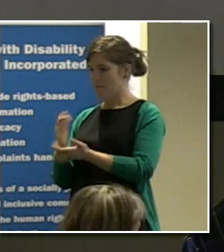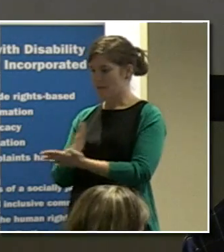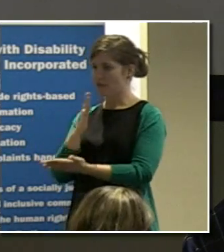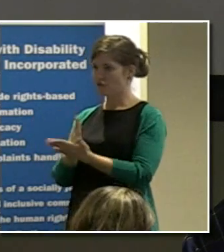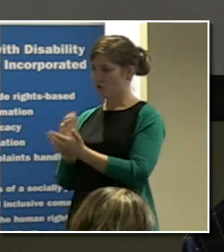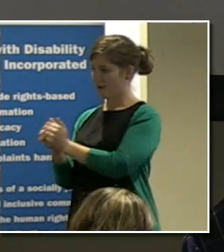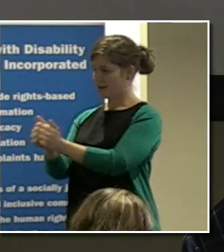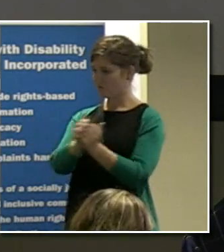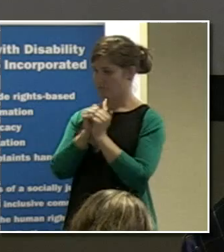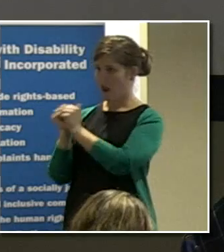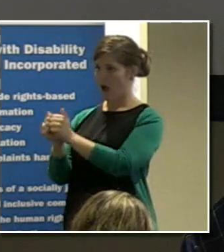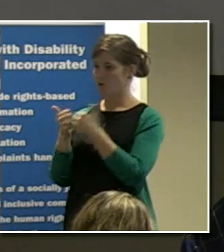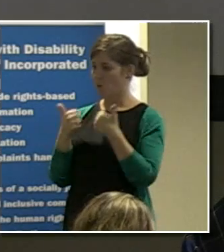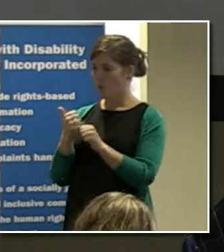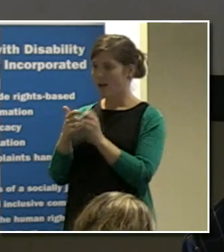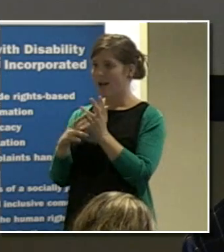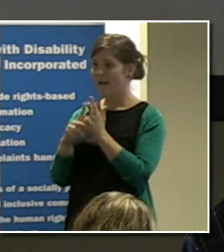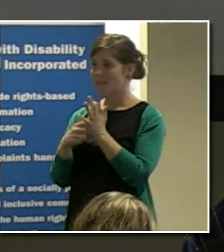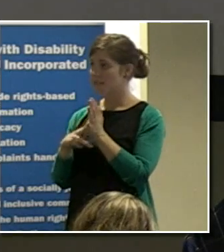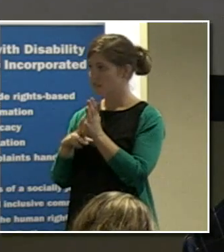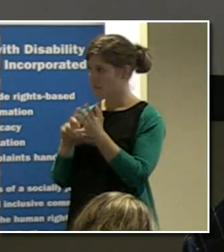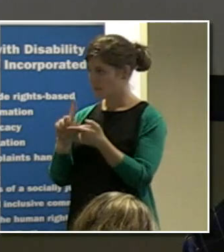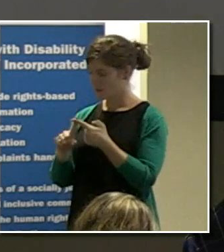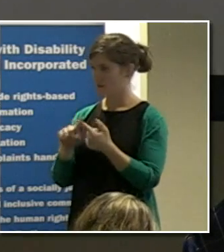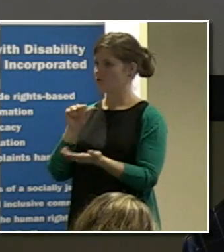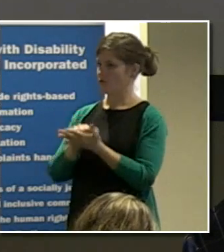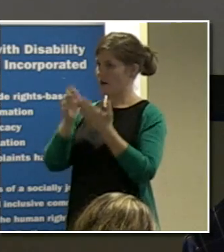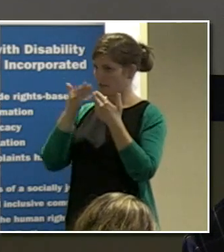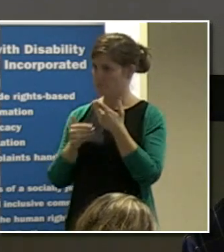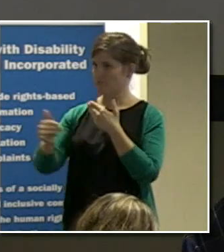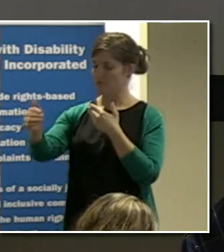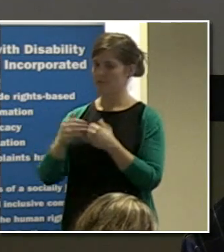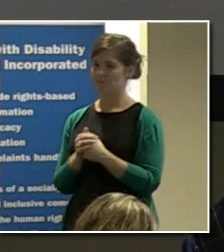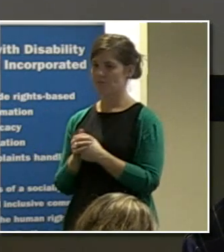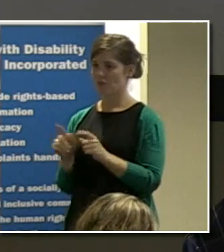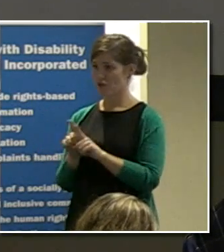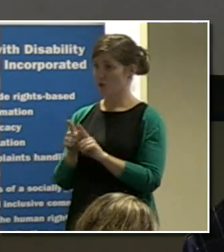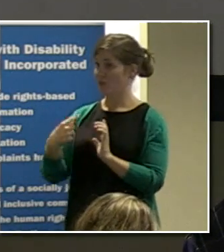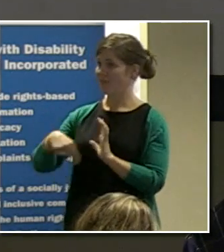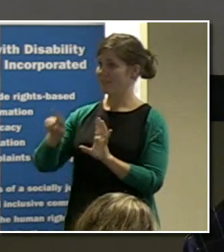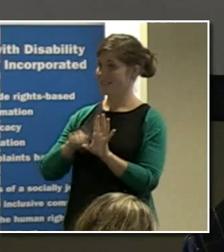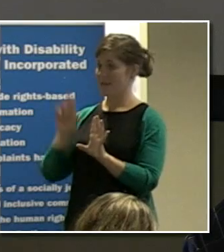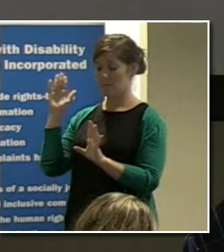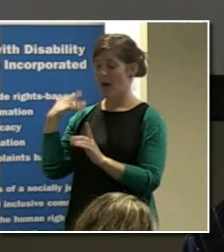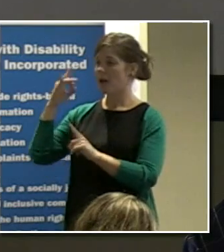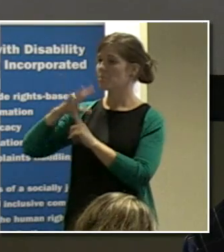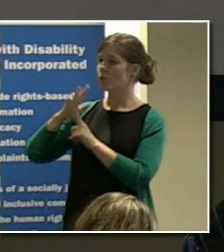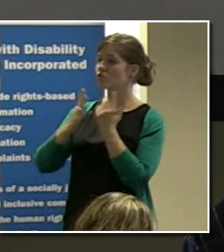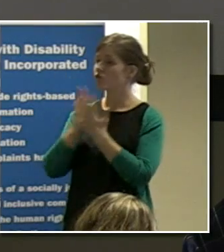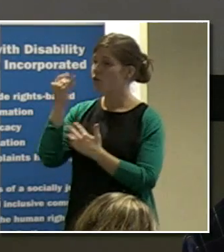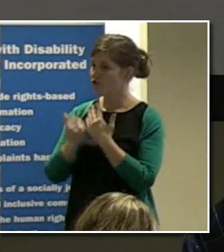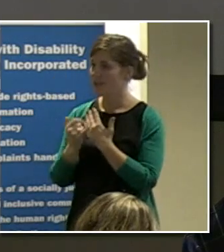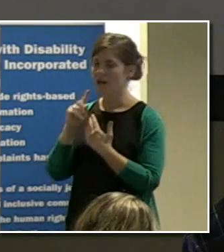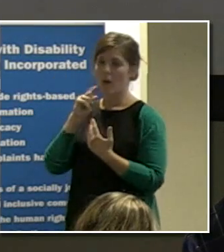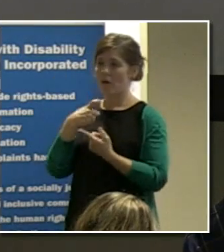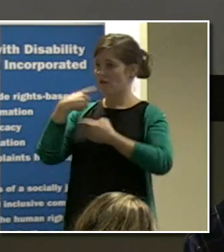get it right going forward. This year was also marked by a very important project that you'll be hearing a little bit more over